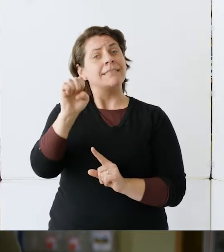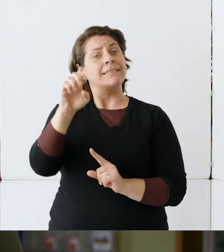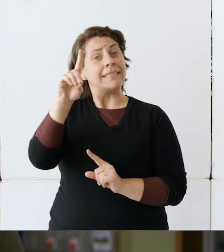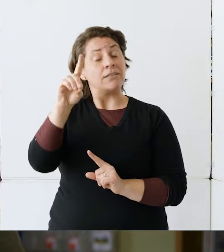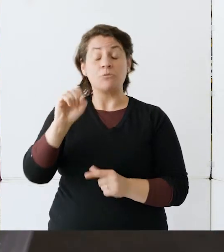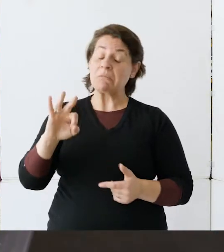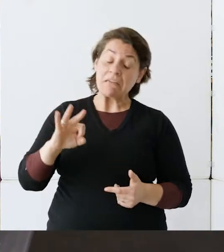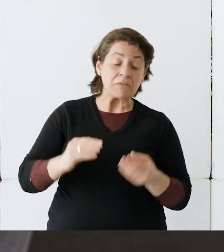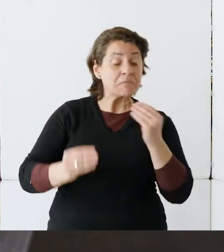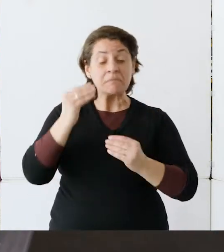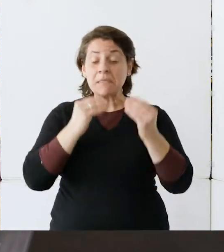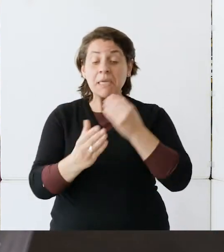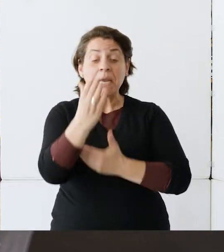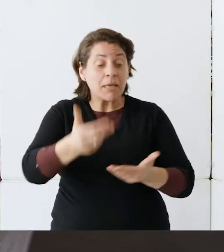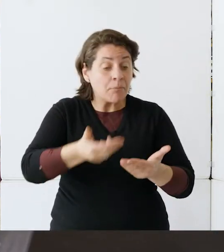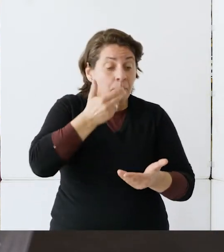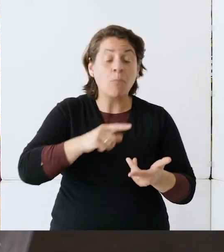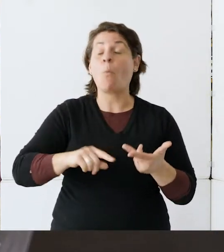eating seeds.